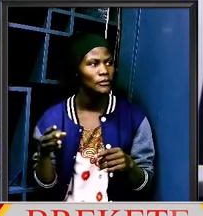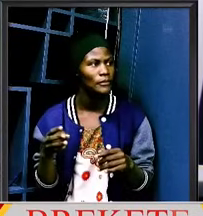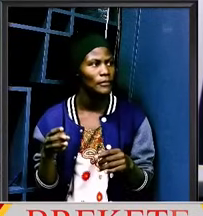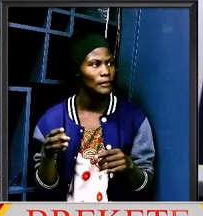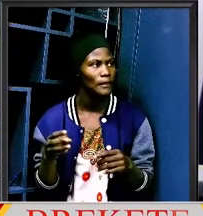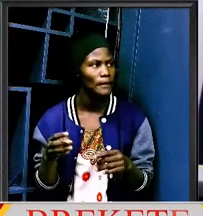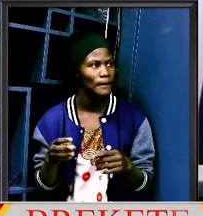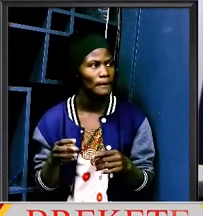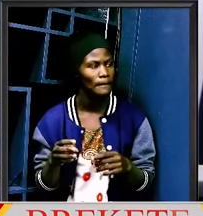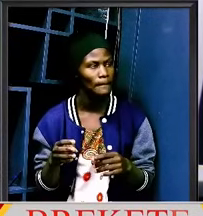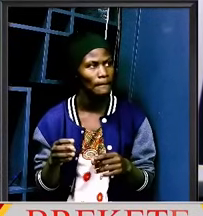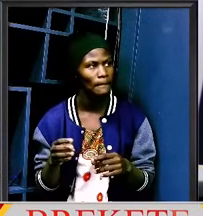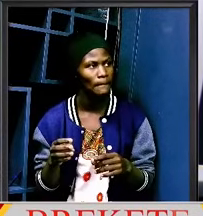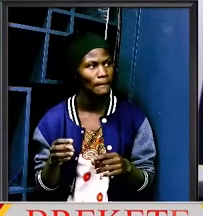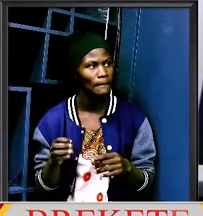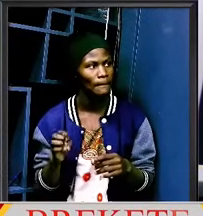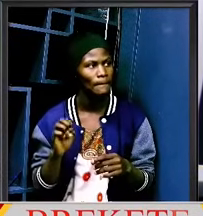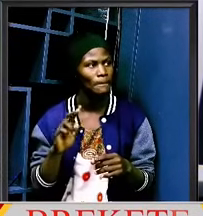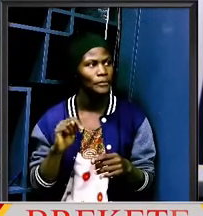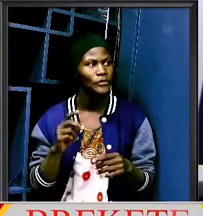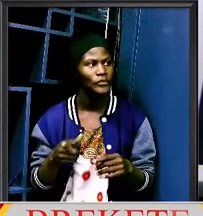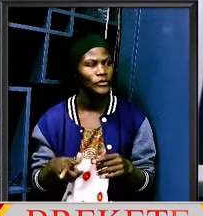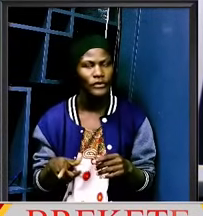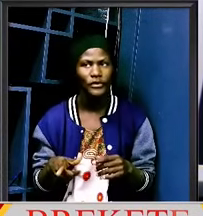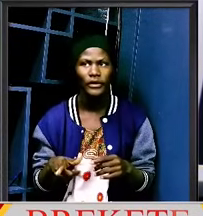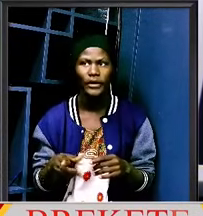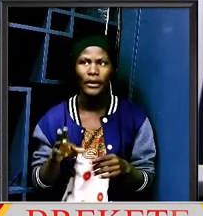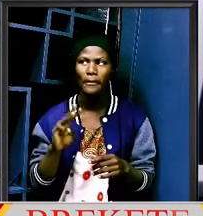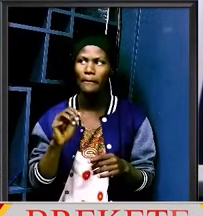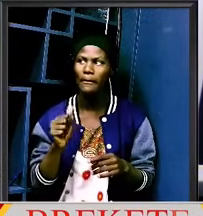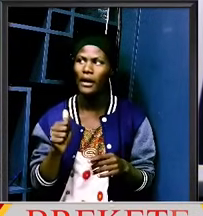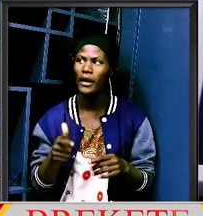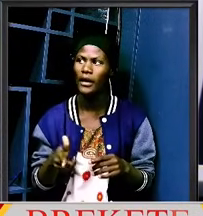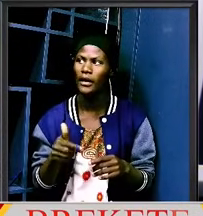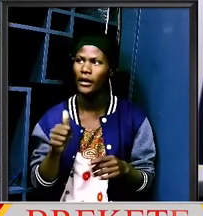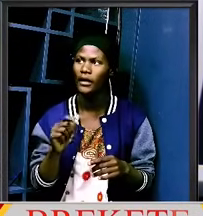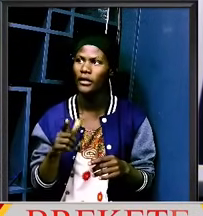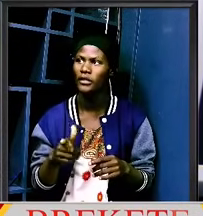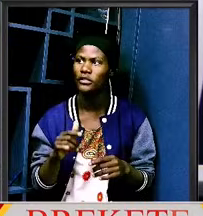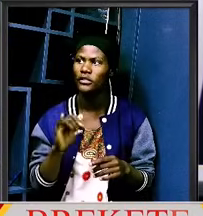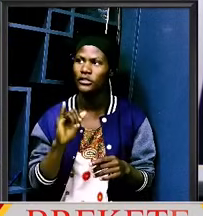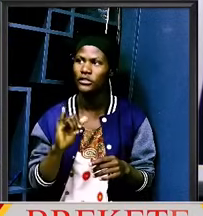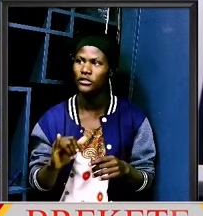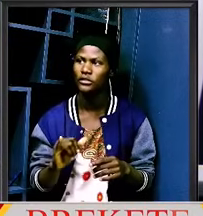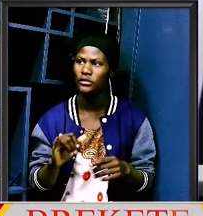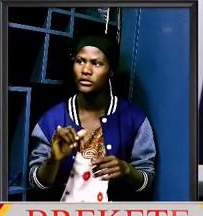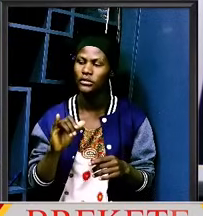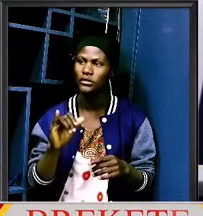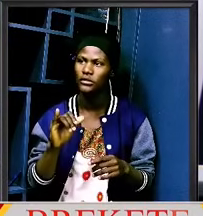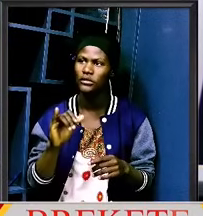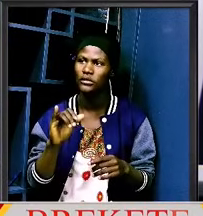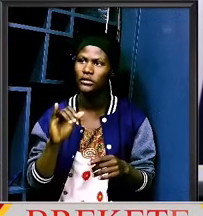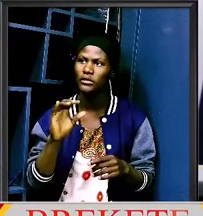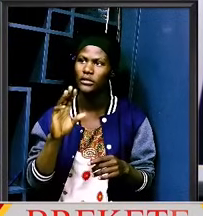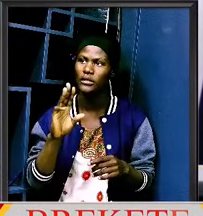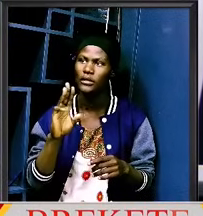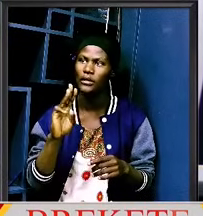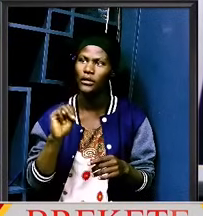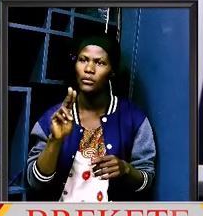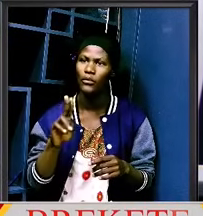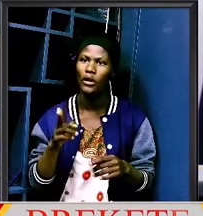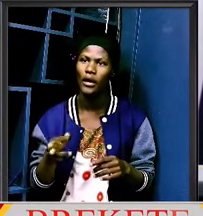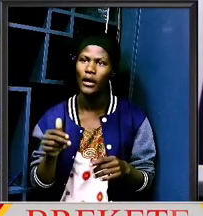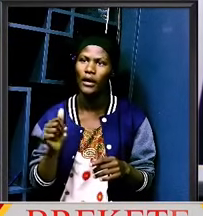Engineer, what is your name? Engineer Magaji Mohammed Yaya. Engineer Magaji Mohammed Yaya. Yaya, yes. This thing remember, where you